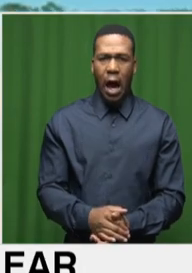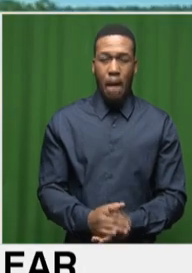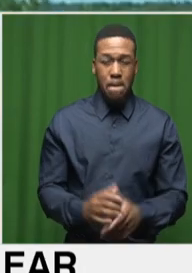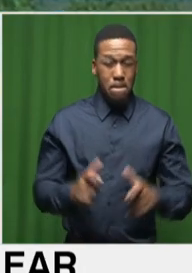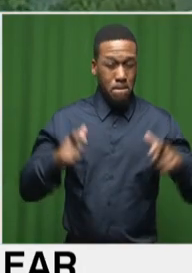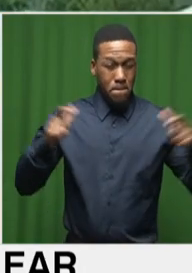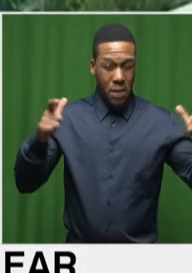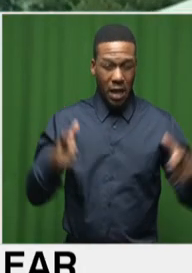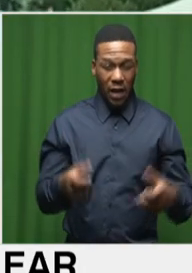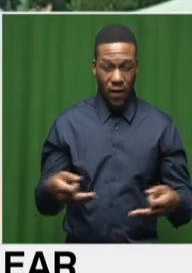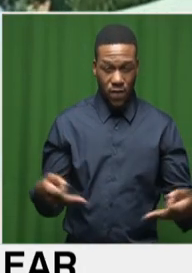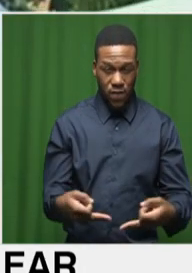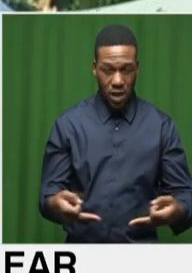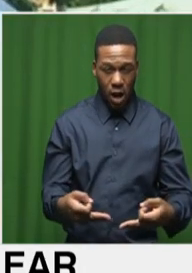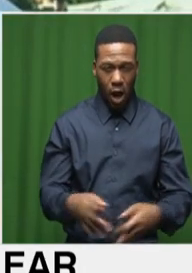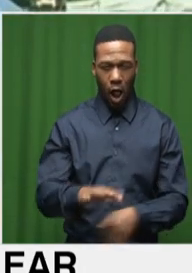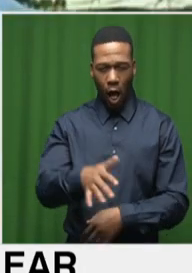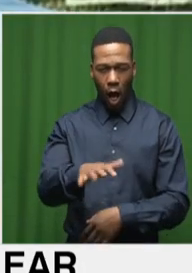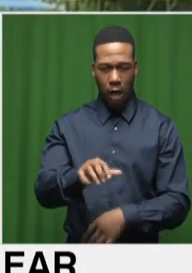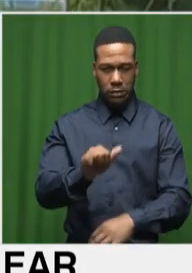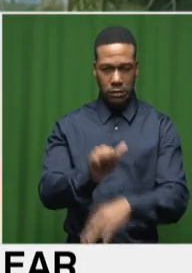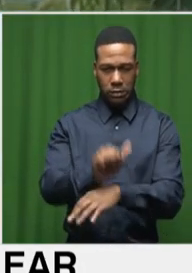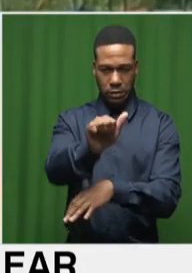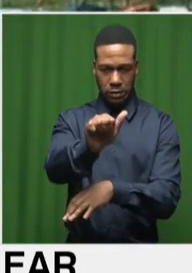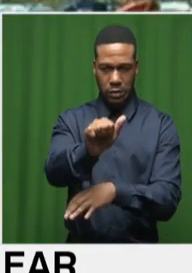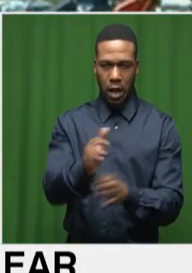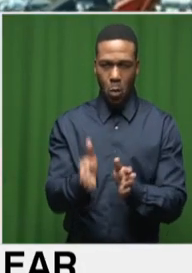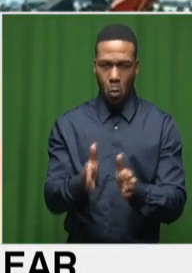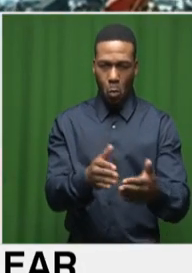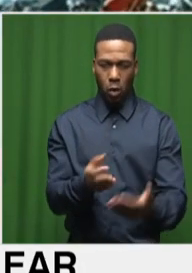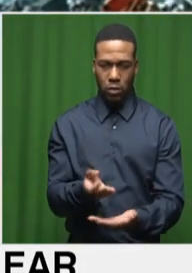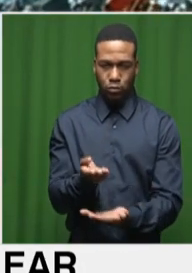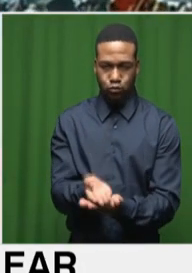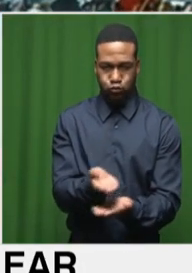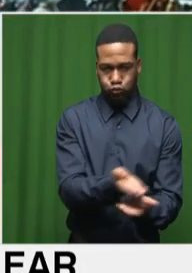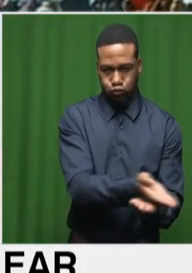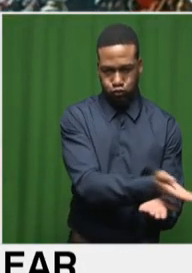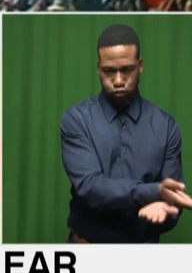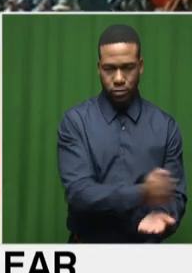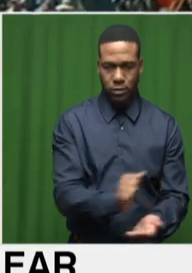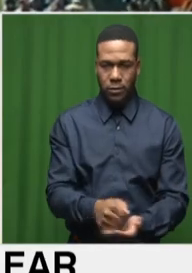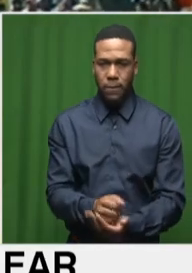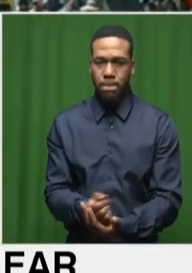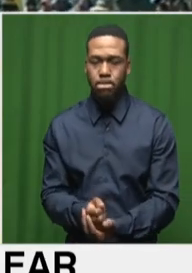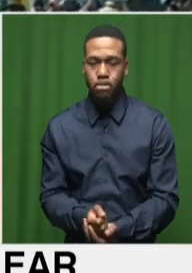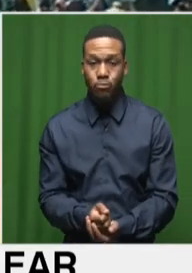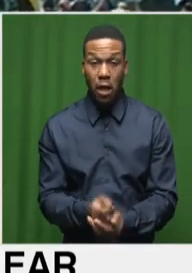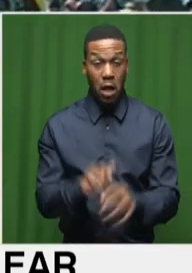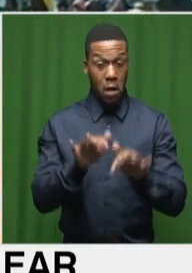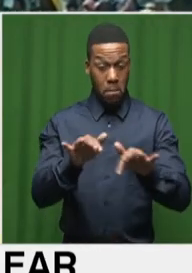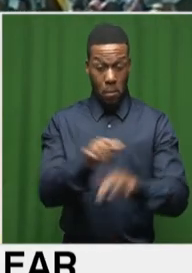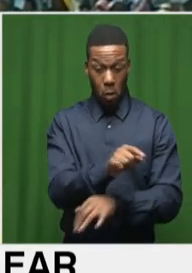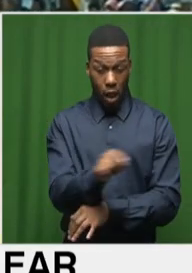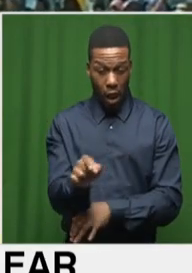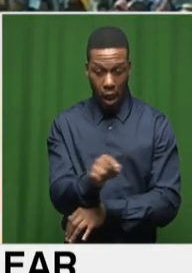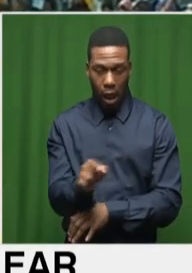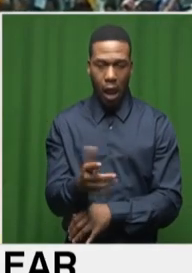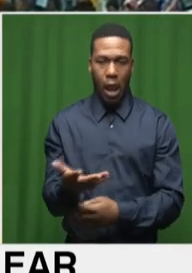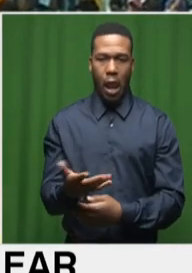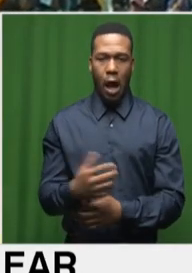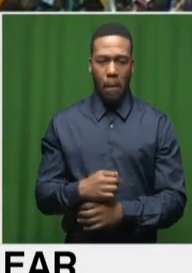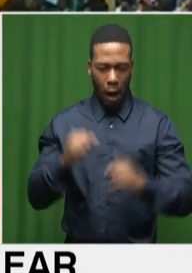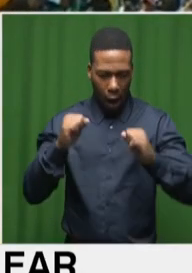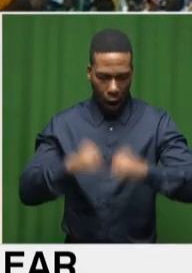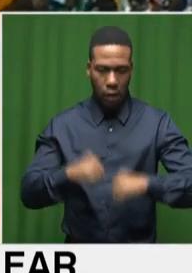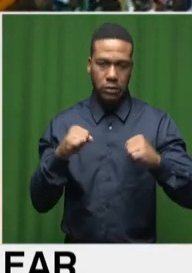that passed away. I think I counted about 8 coffins since we got here. These are the people that are, you know, the families that have agreed to the